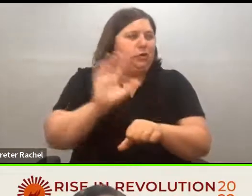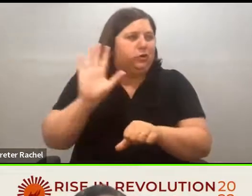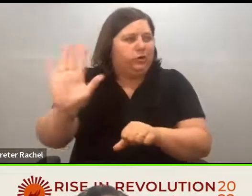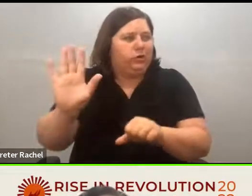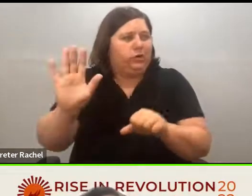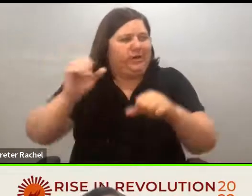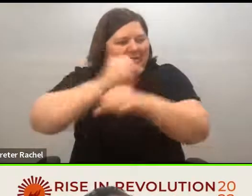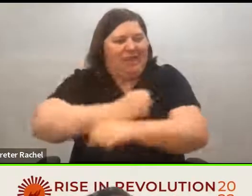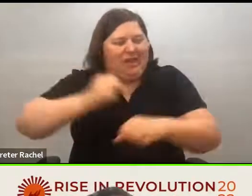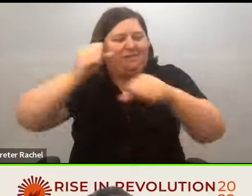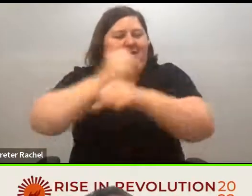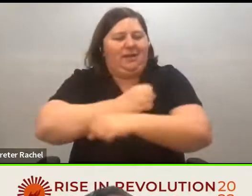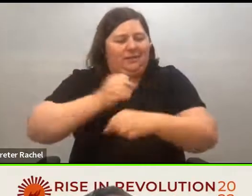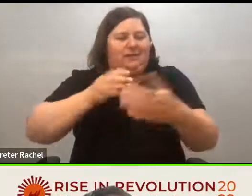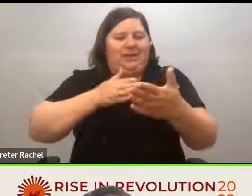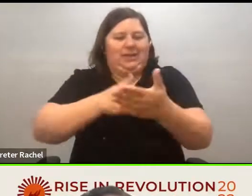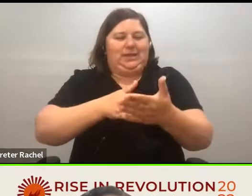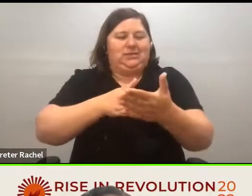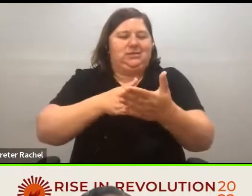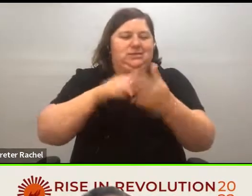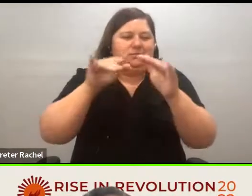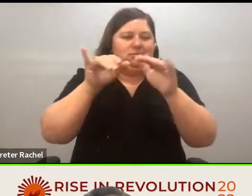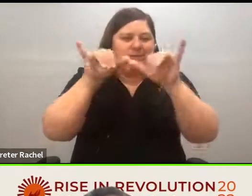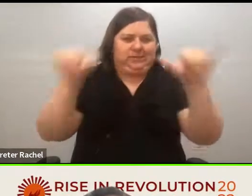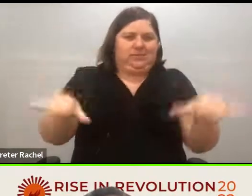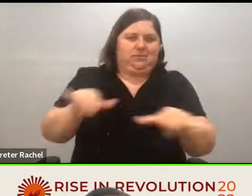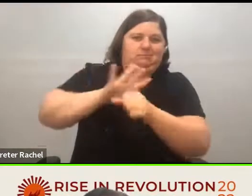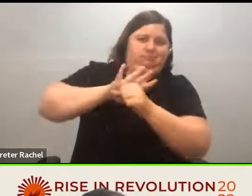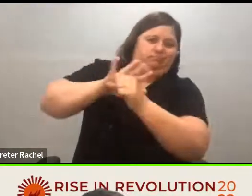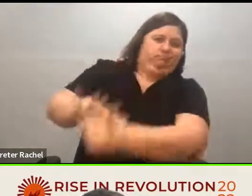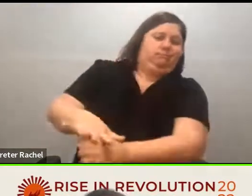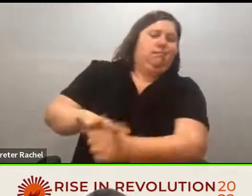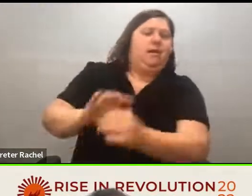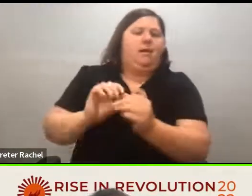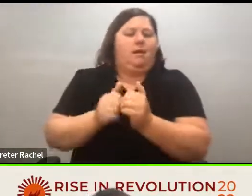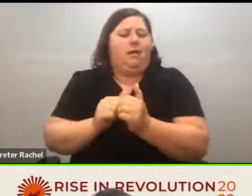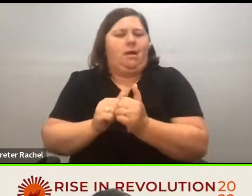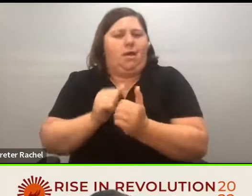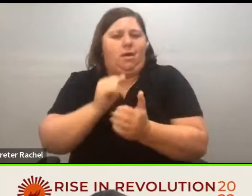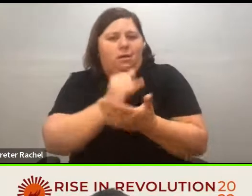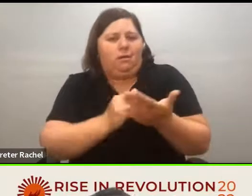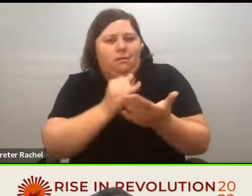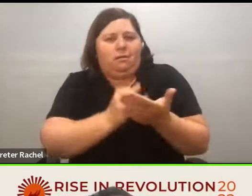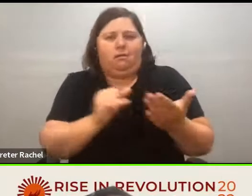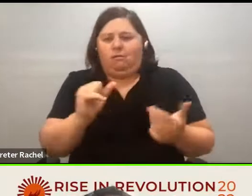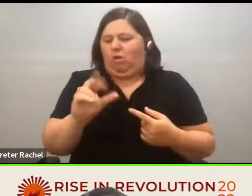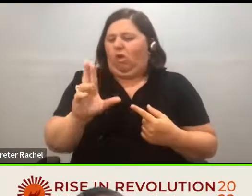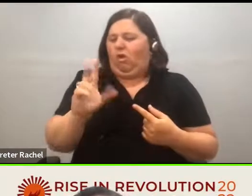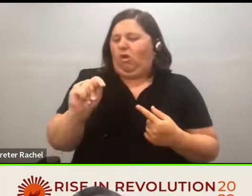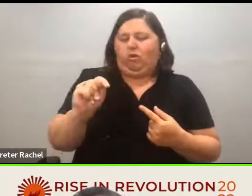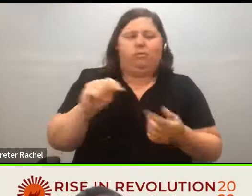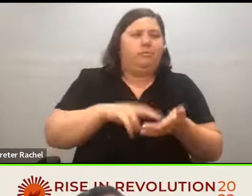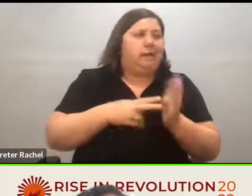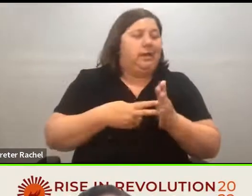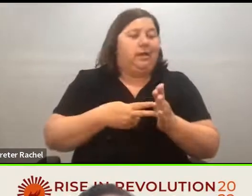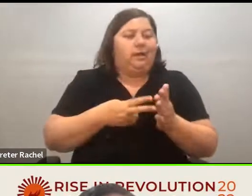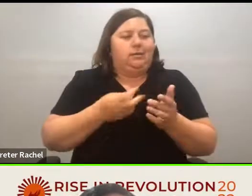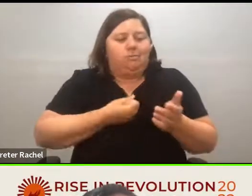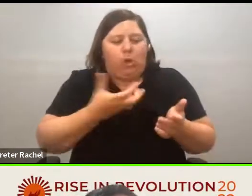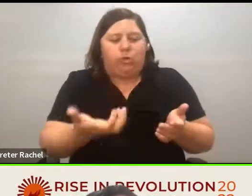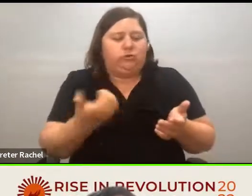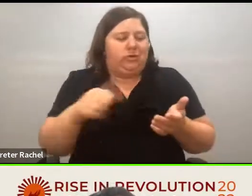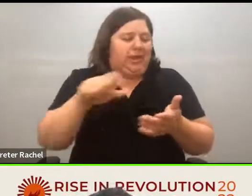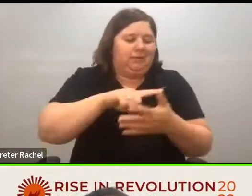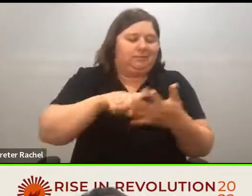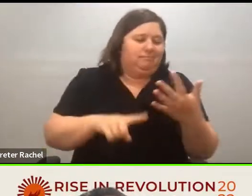fight against all of these systems of oppression. How has the arts, whether it be poetry, visual art, I mean,